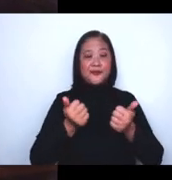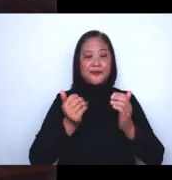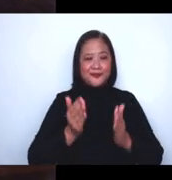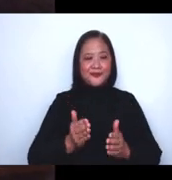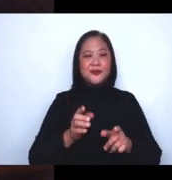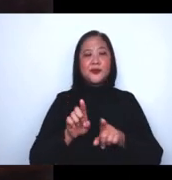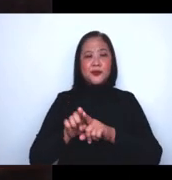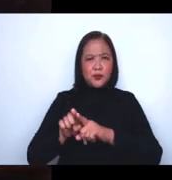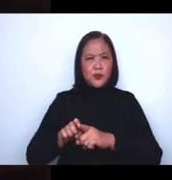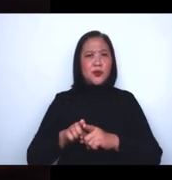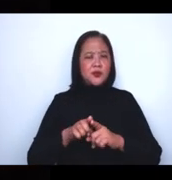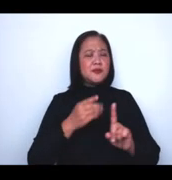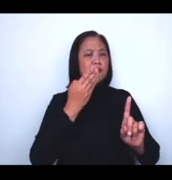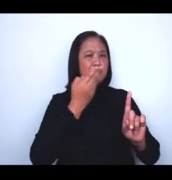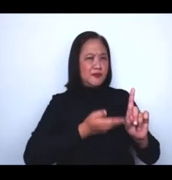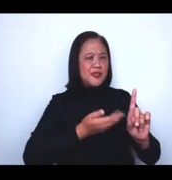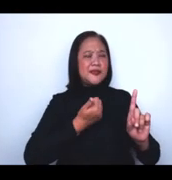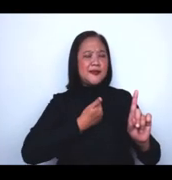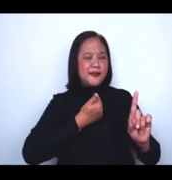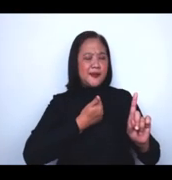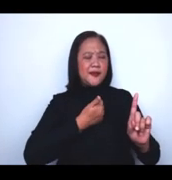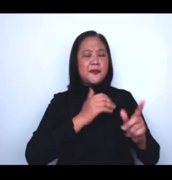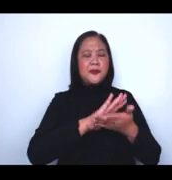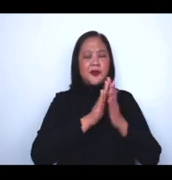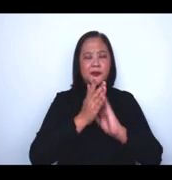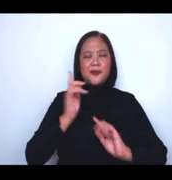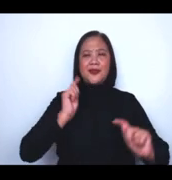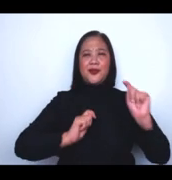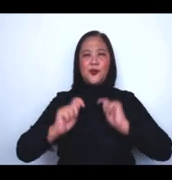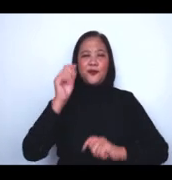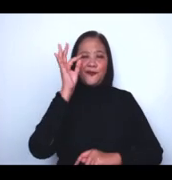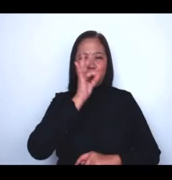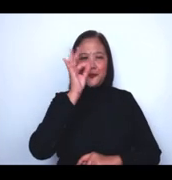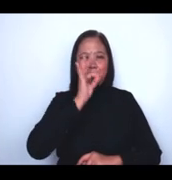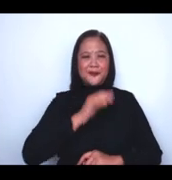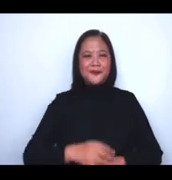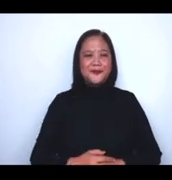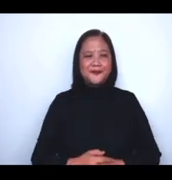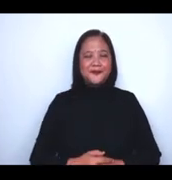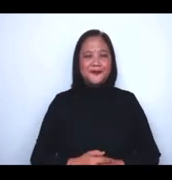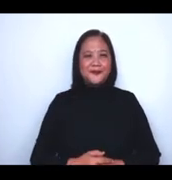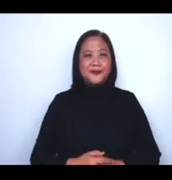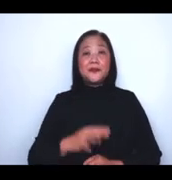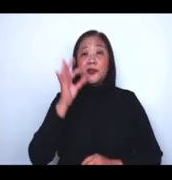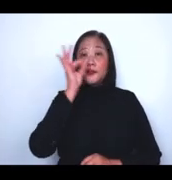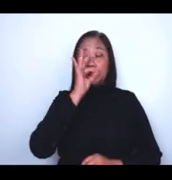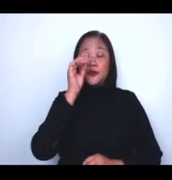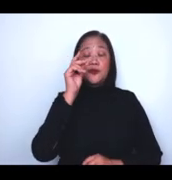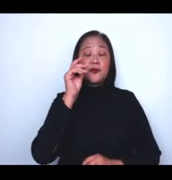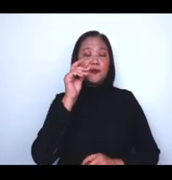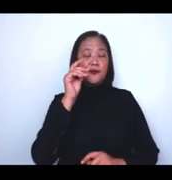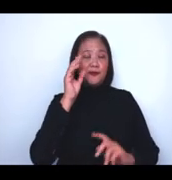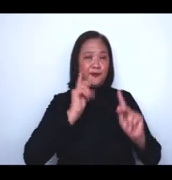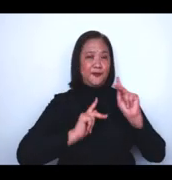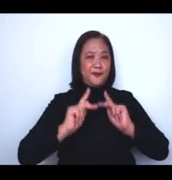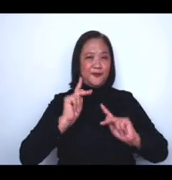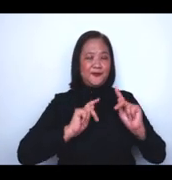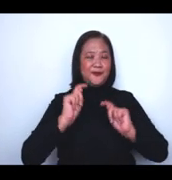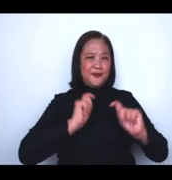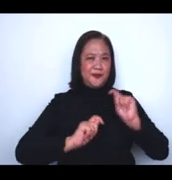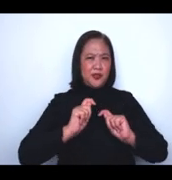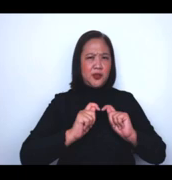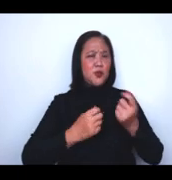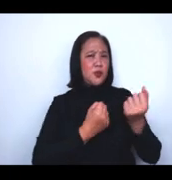administrator as well, he took on Teatro Filipino. Teatro Filipino championed the